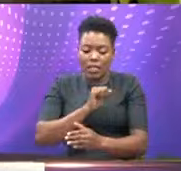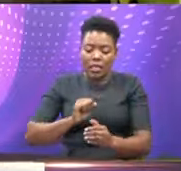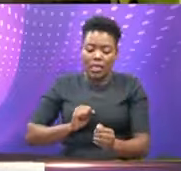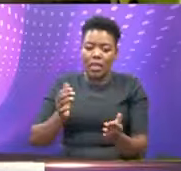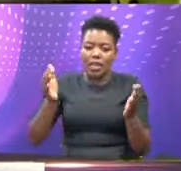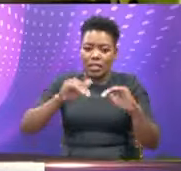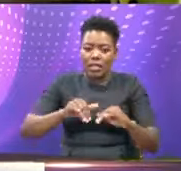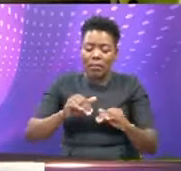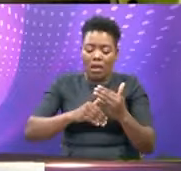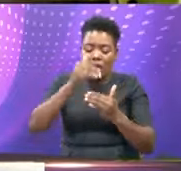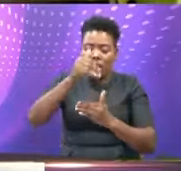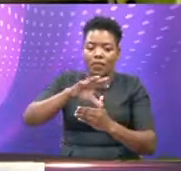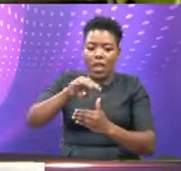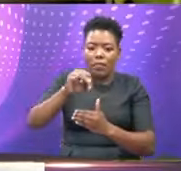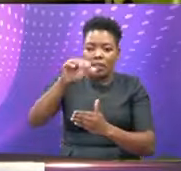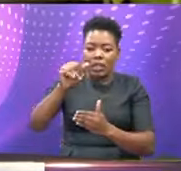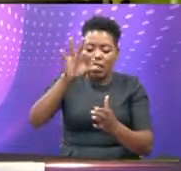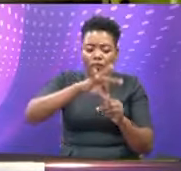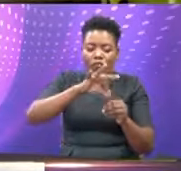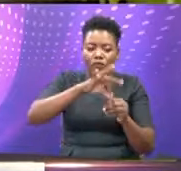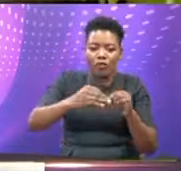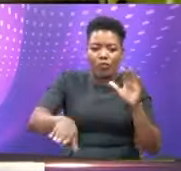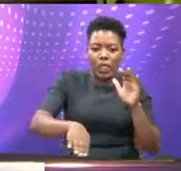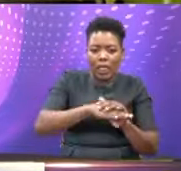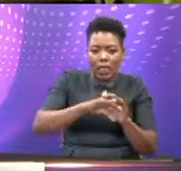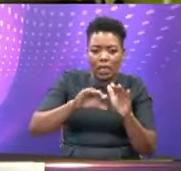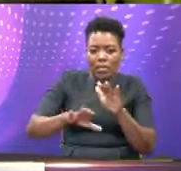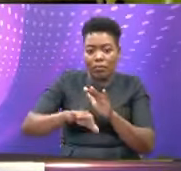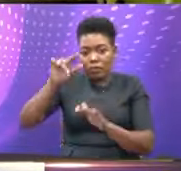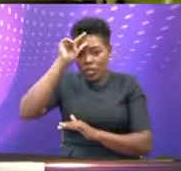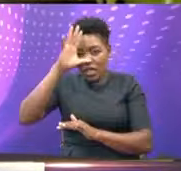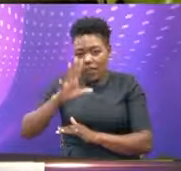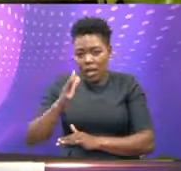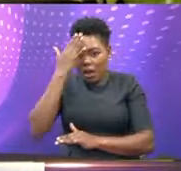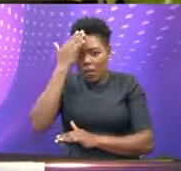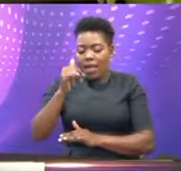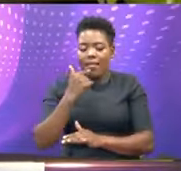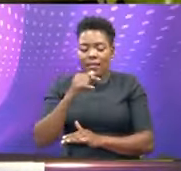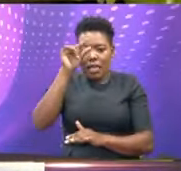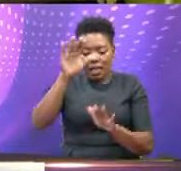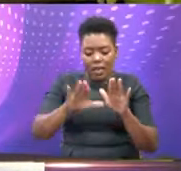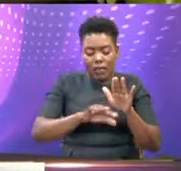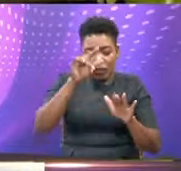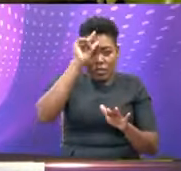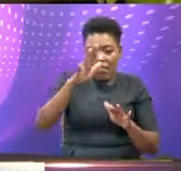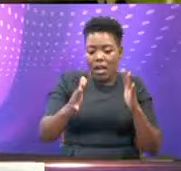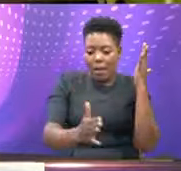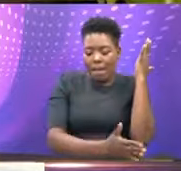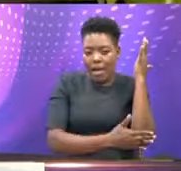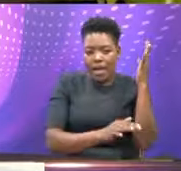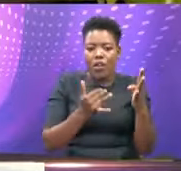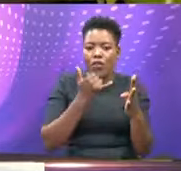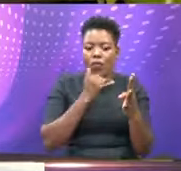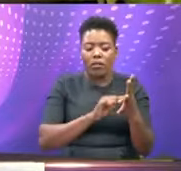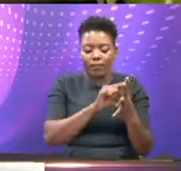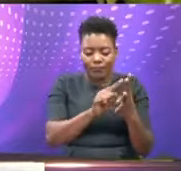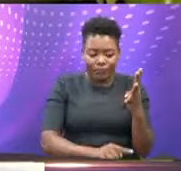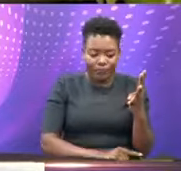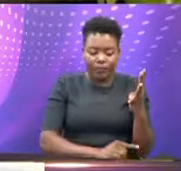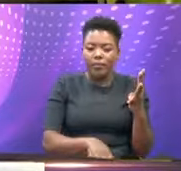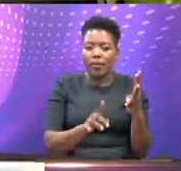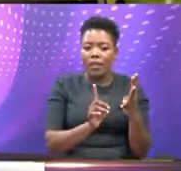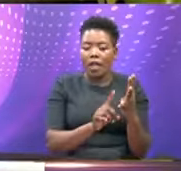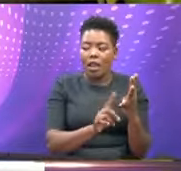goyo ombulu mar thicho ko Dr. Robert Monda e apisi e wi mano mane gitude kod seyo ang'wen. Seyo mokwongo